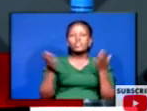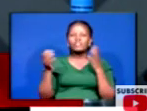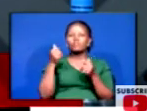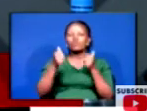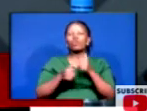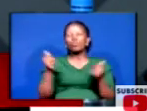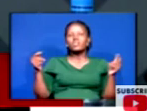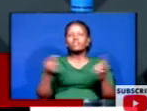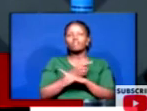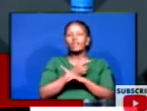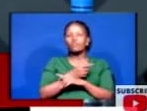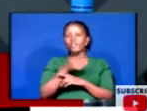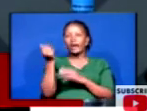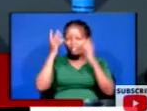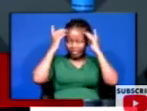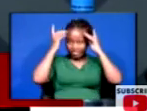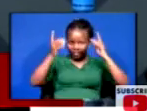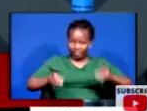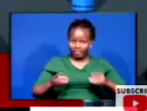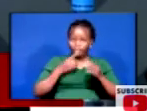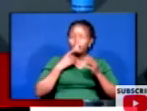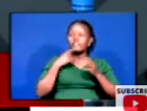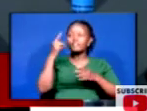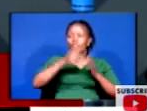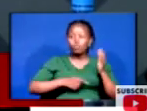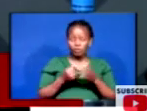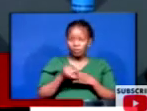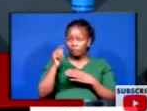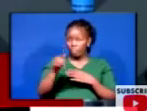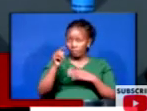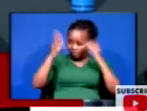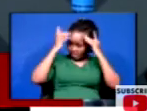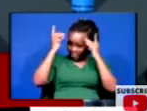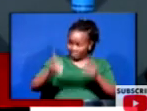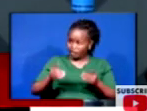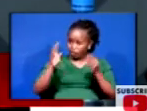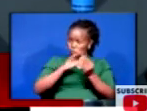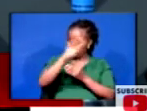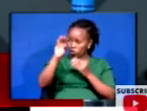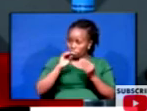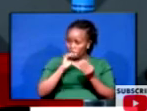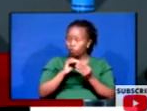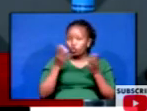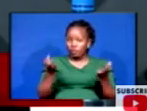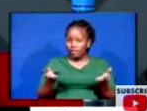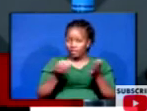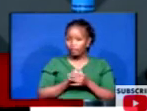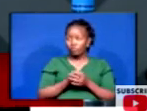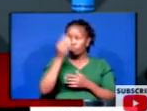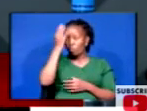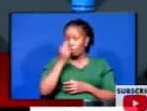decisions, being that this decision was cumulative in the sense that the CJ read